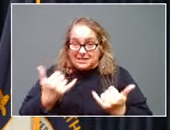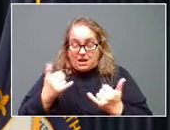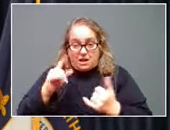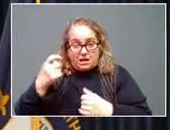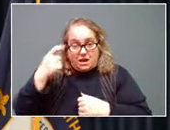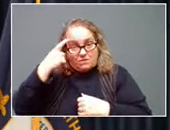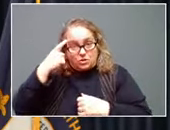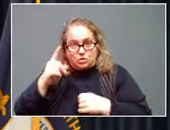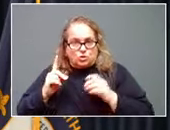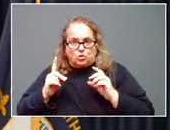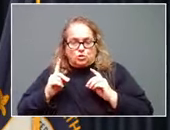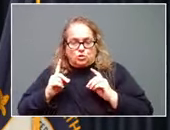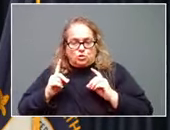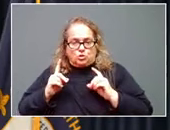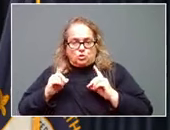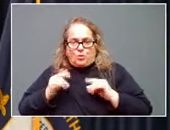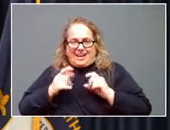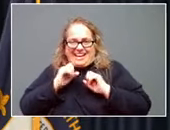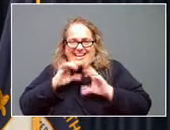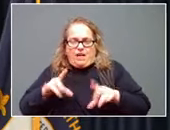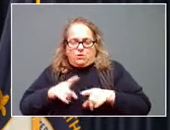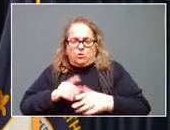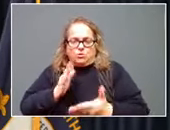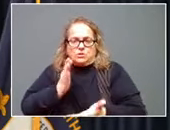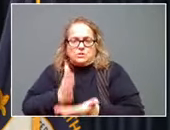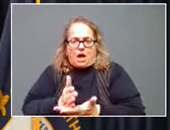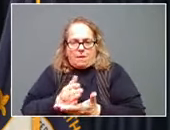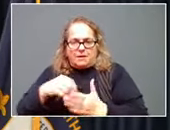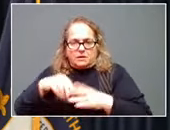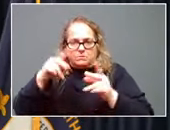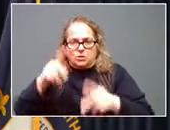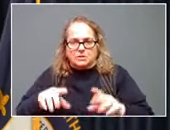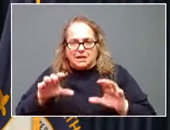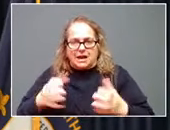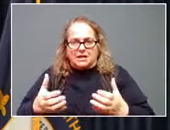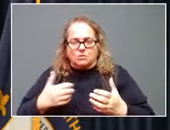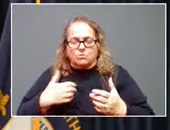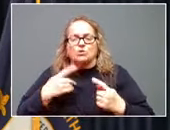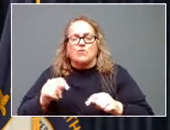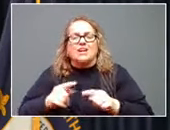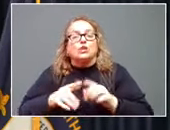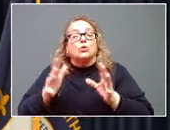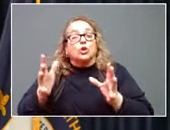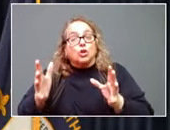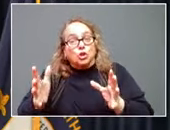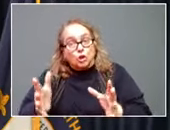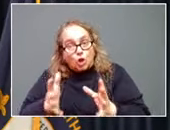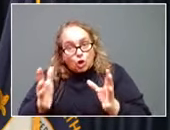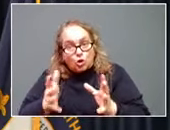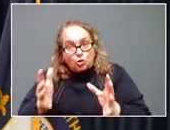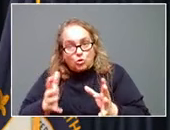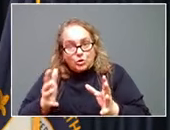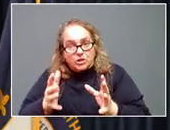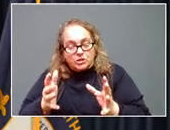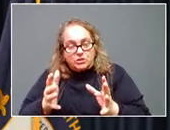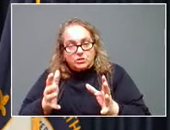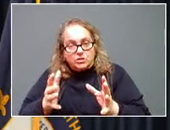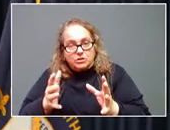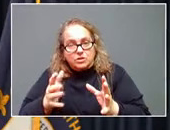anything to stop in-person classes. We're trying to encourage the steps to take to get as